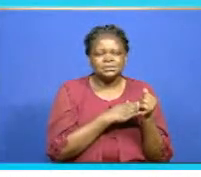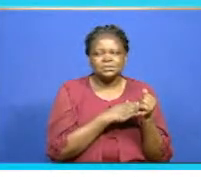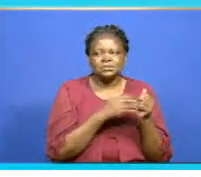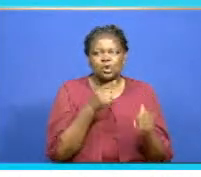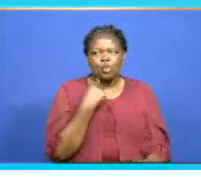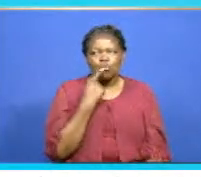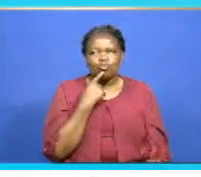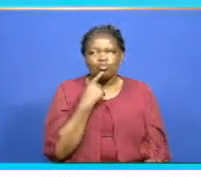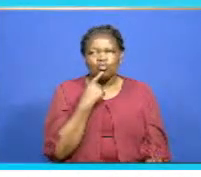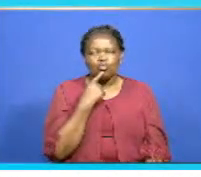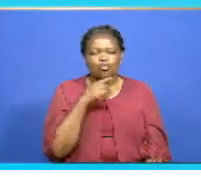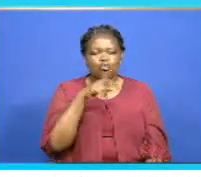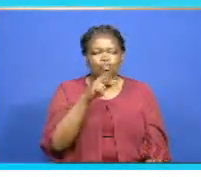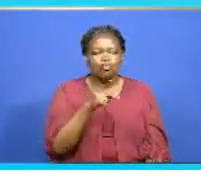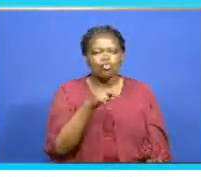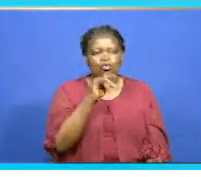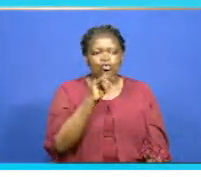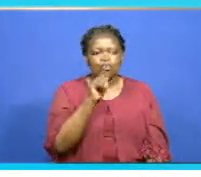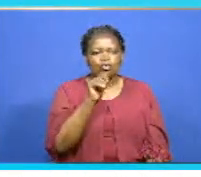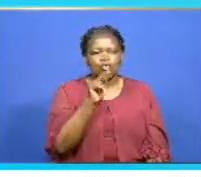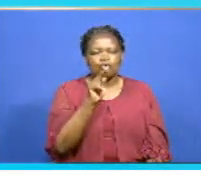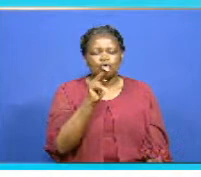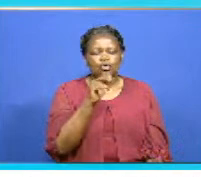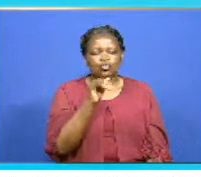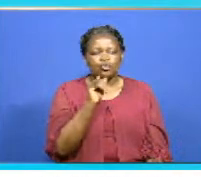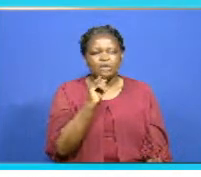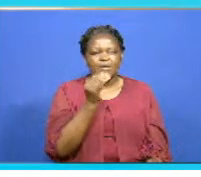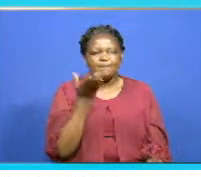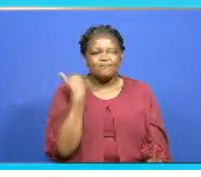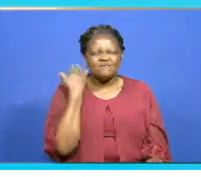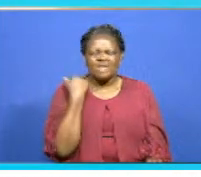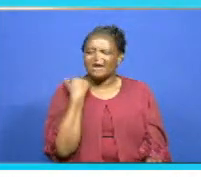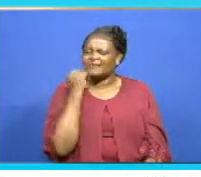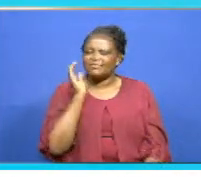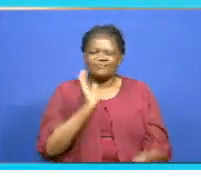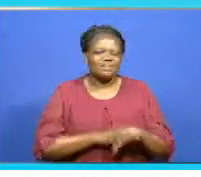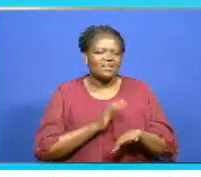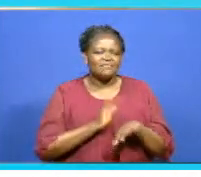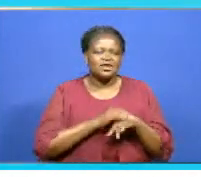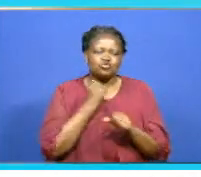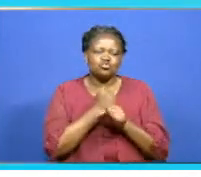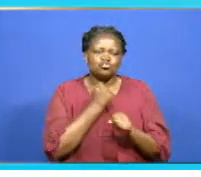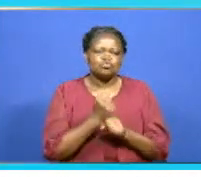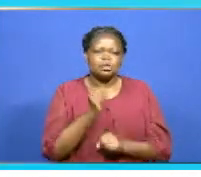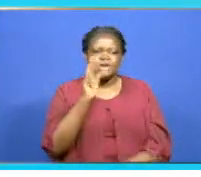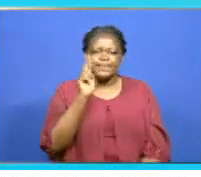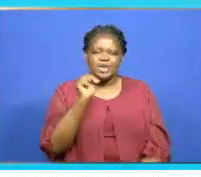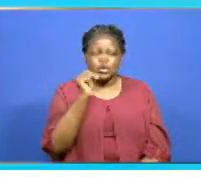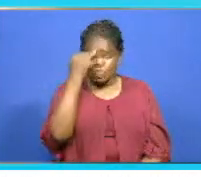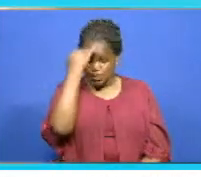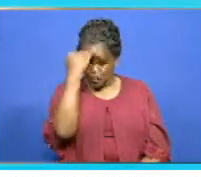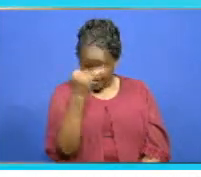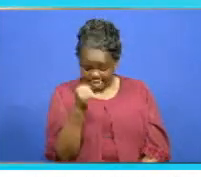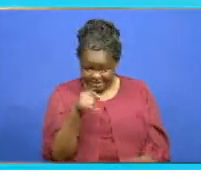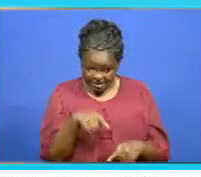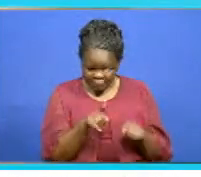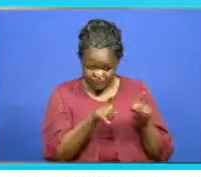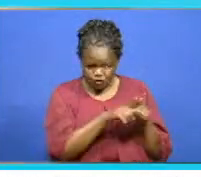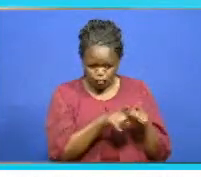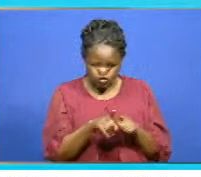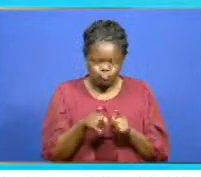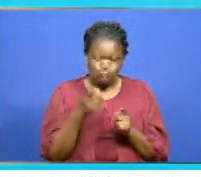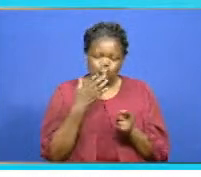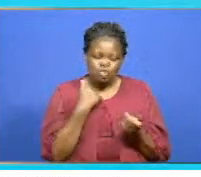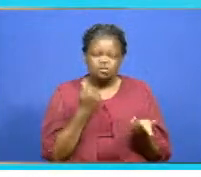is Mukisa Kitui. And he even left his prestigious job at the United Nations because he also wants a piece